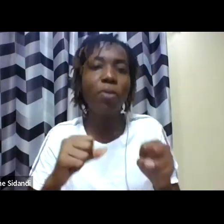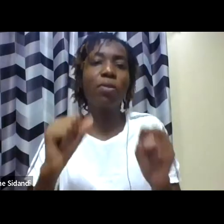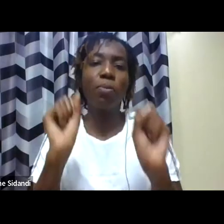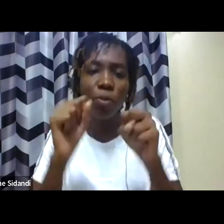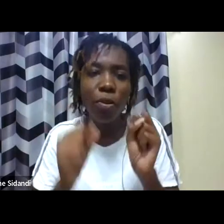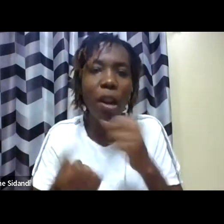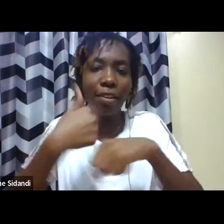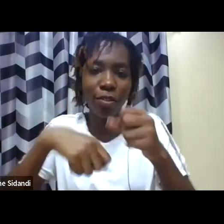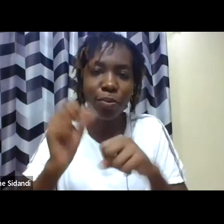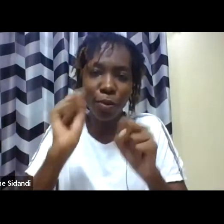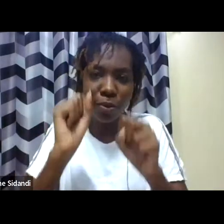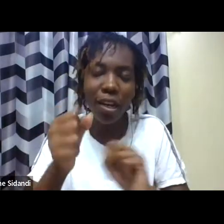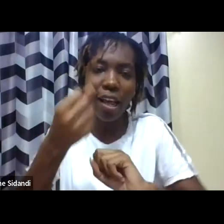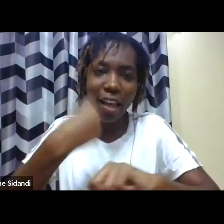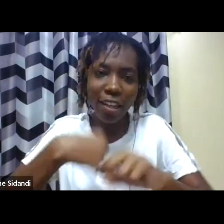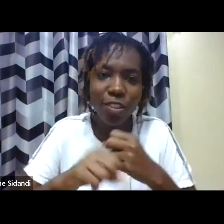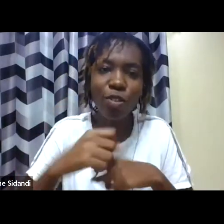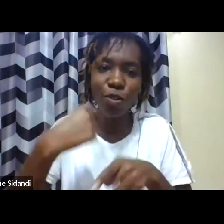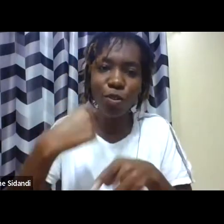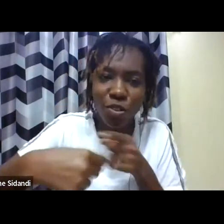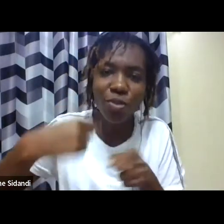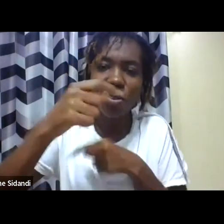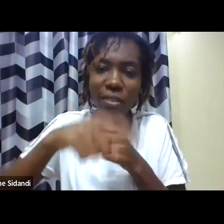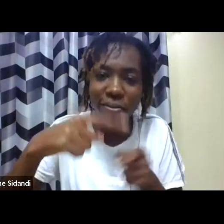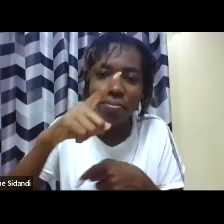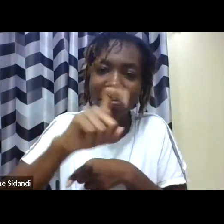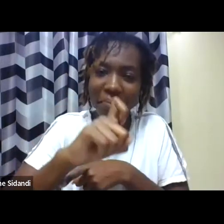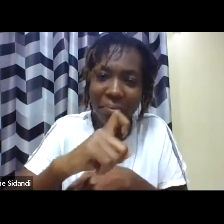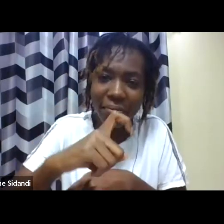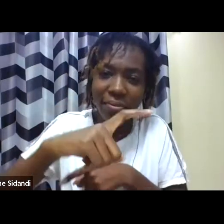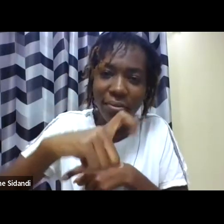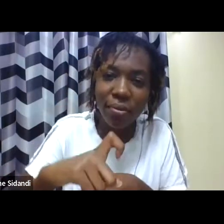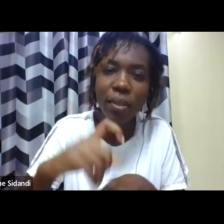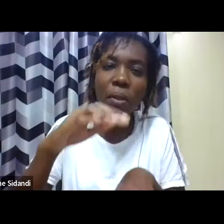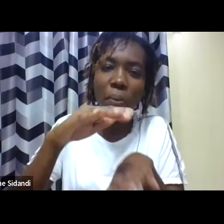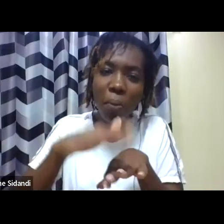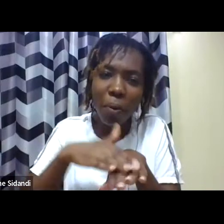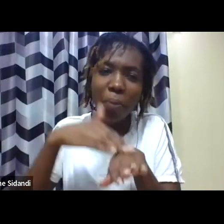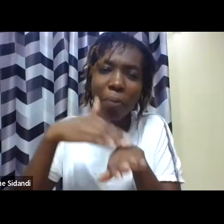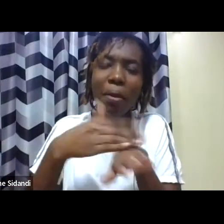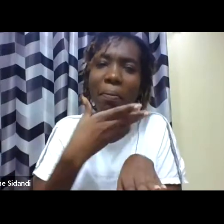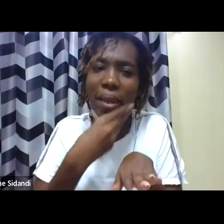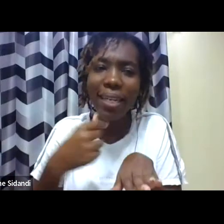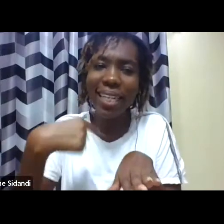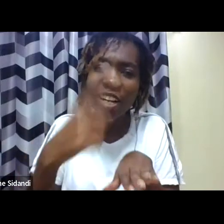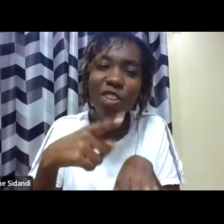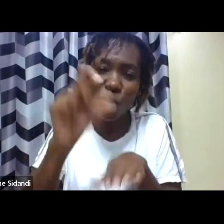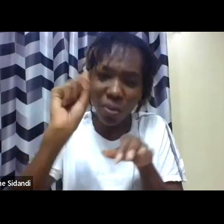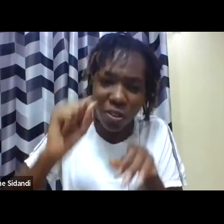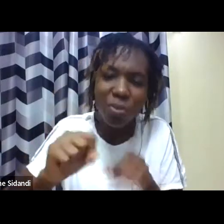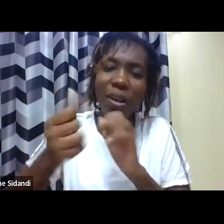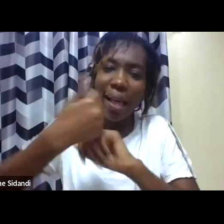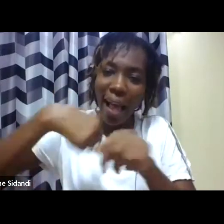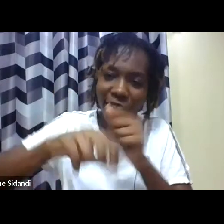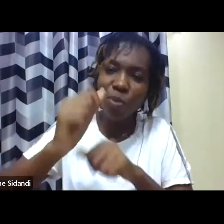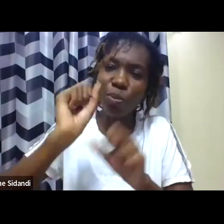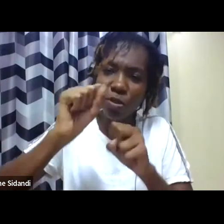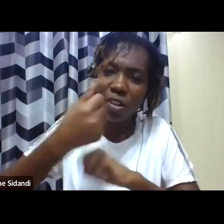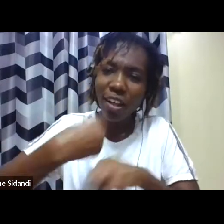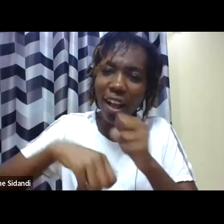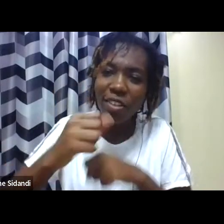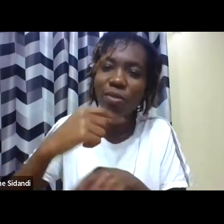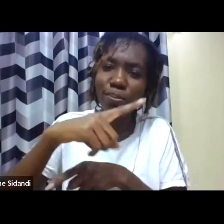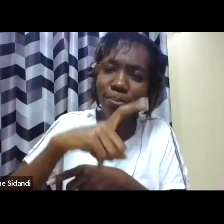it. As we go like this, in this space, the men, please keep on telling us, you can do it, you can do it, you can do